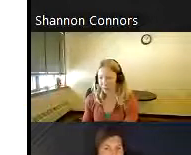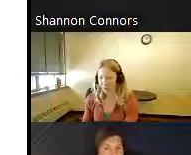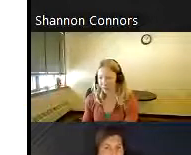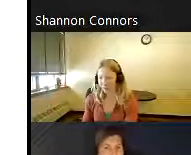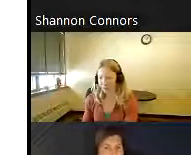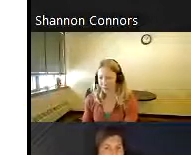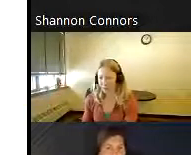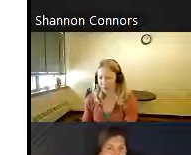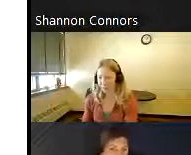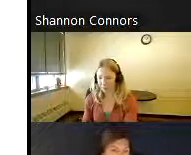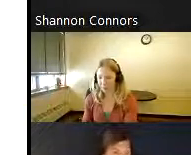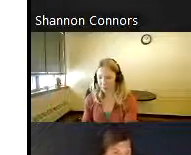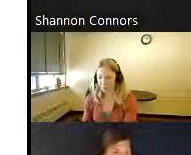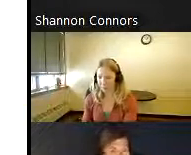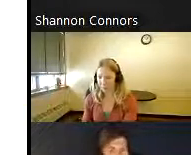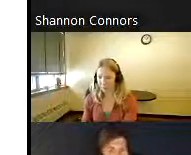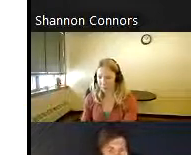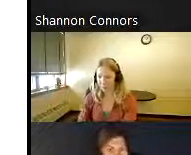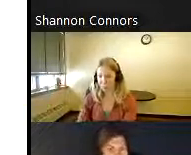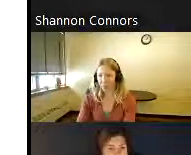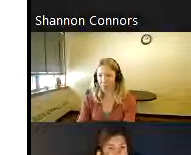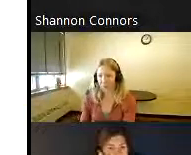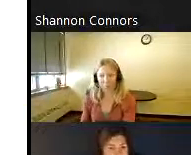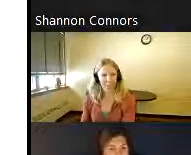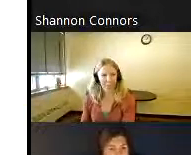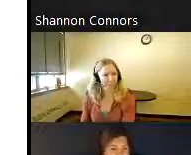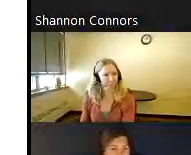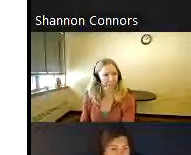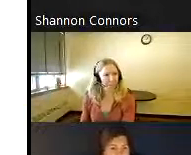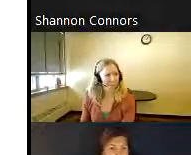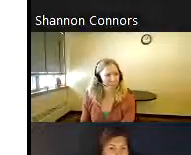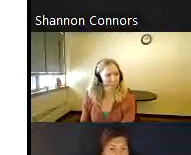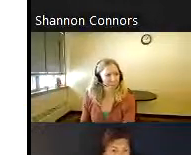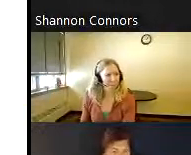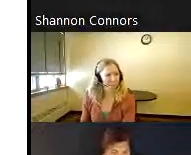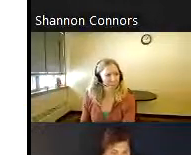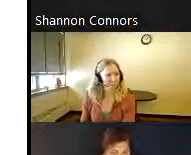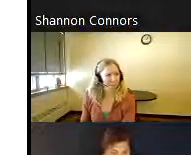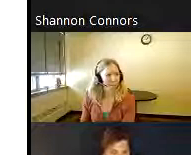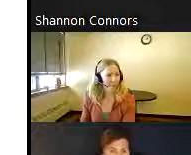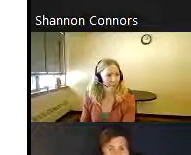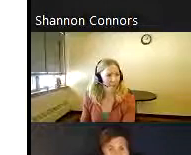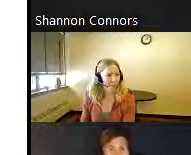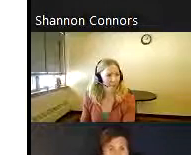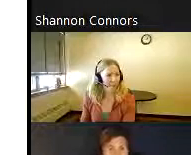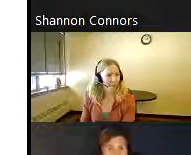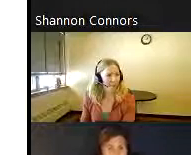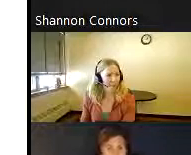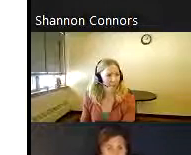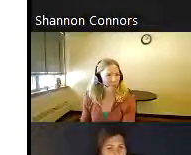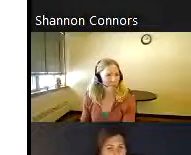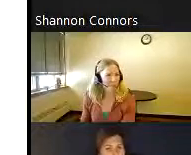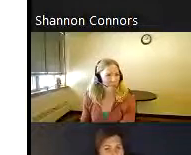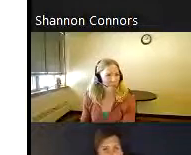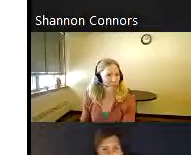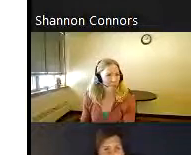change risks and more thorough explanation of how are you as